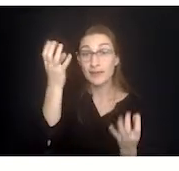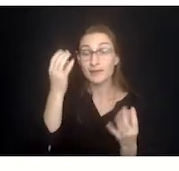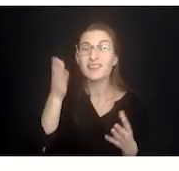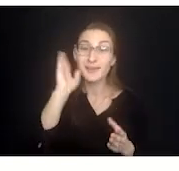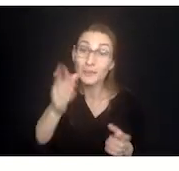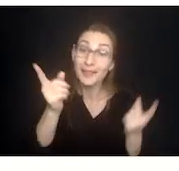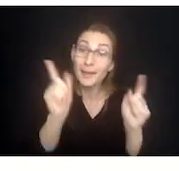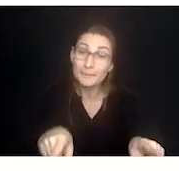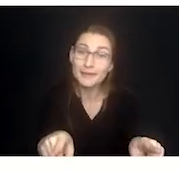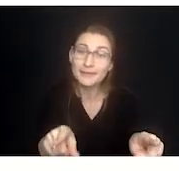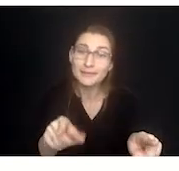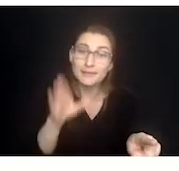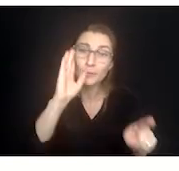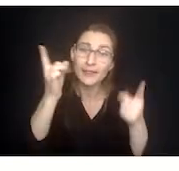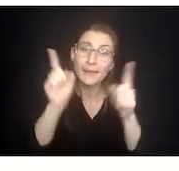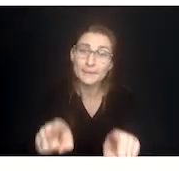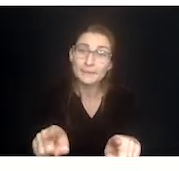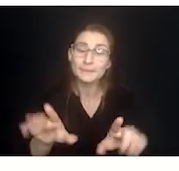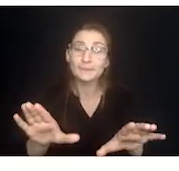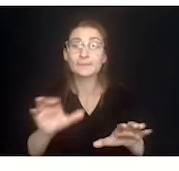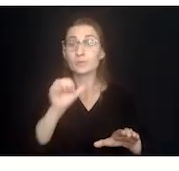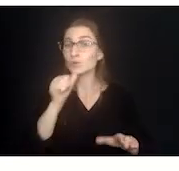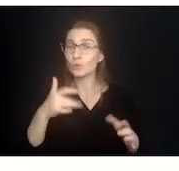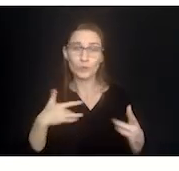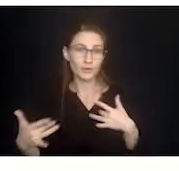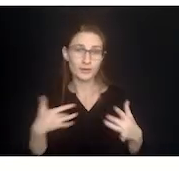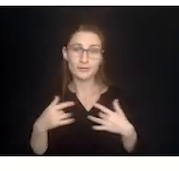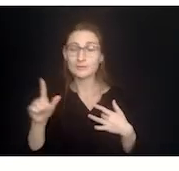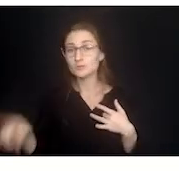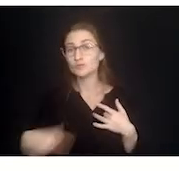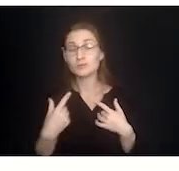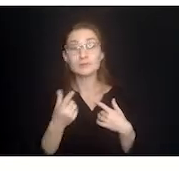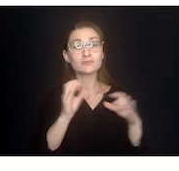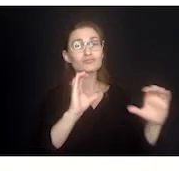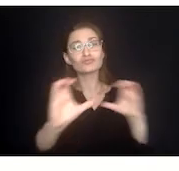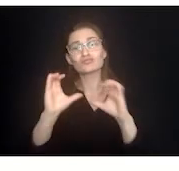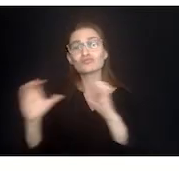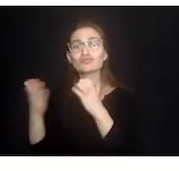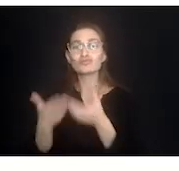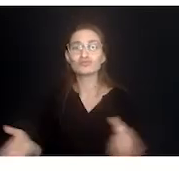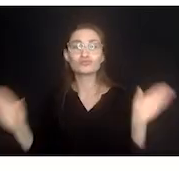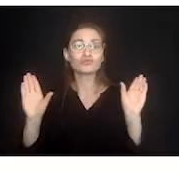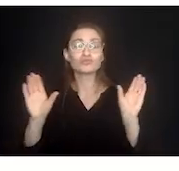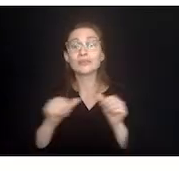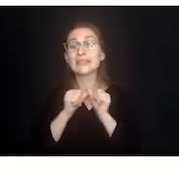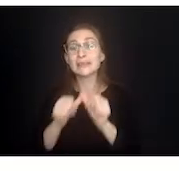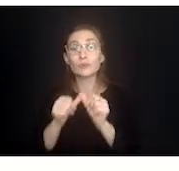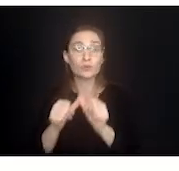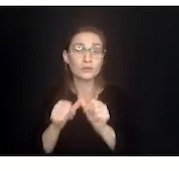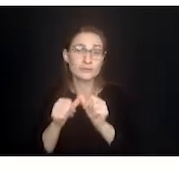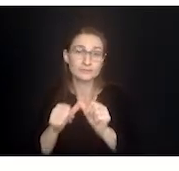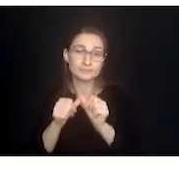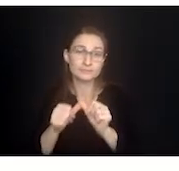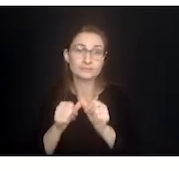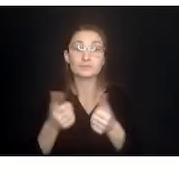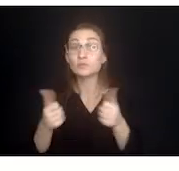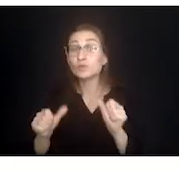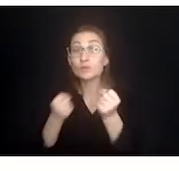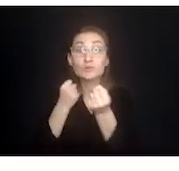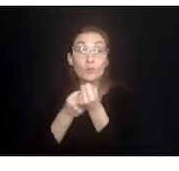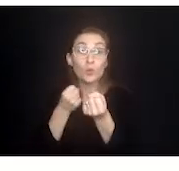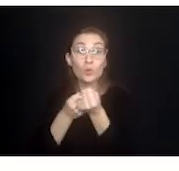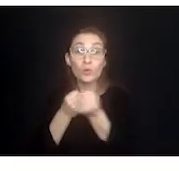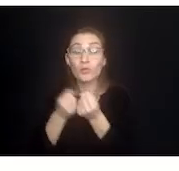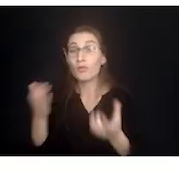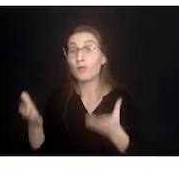or implementing the plan, because that happened to me. It will happen. Don't worry. You just keep the lines of communication going. Keep doing what